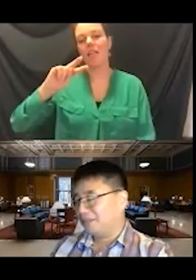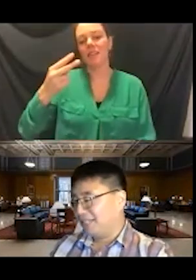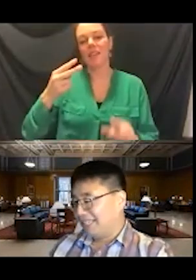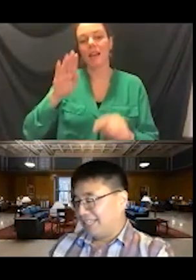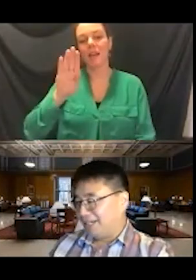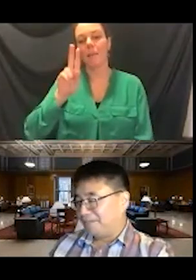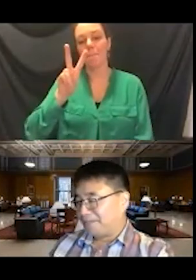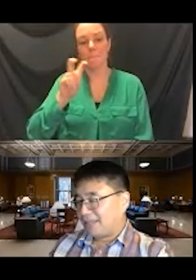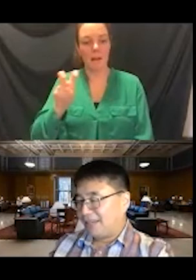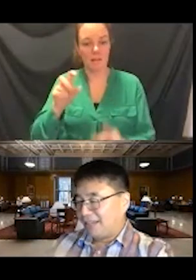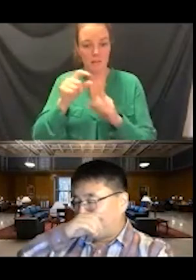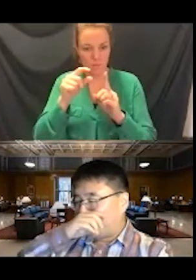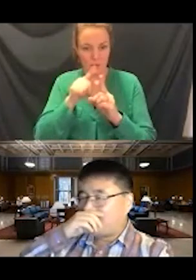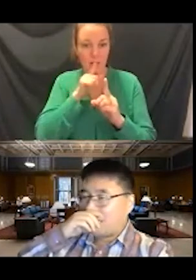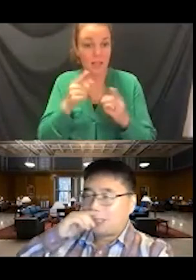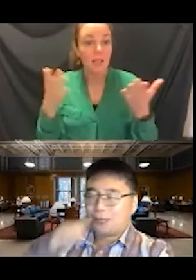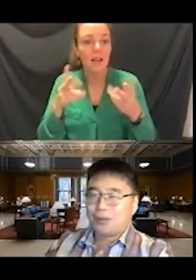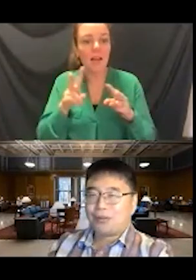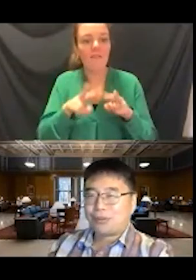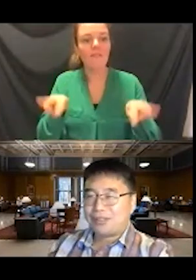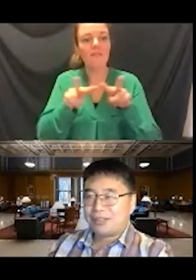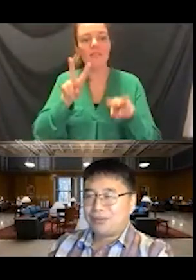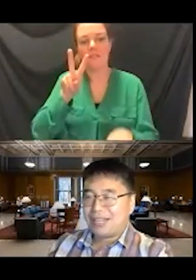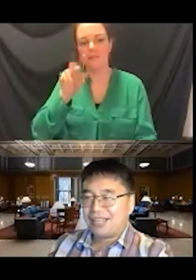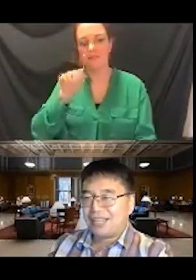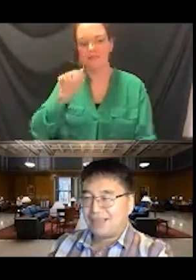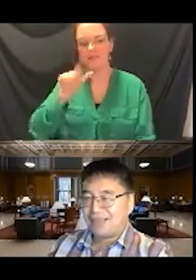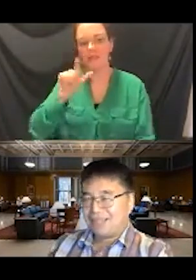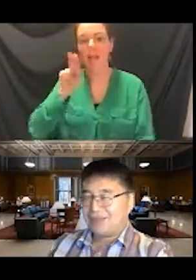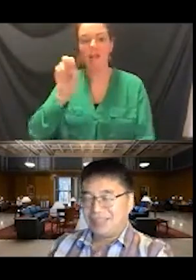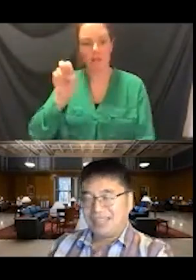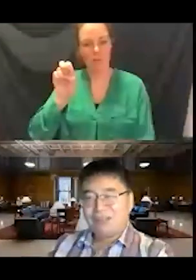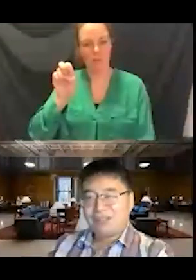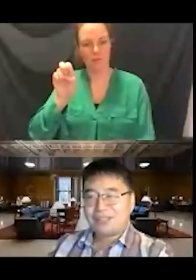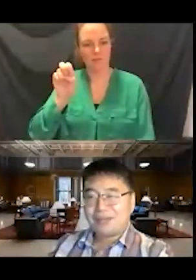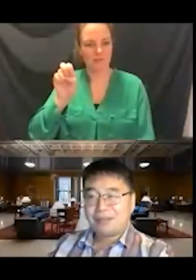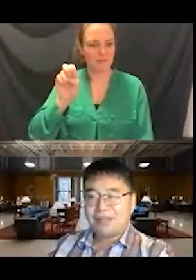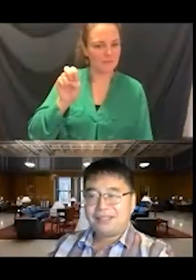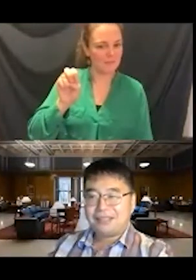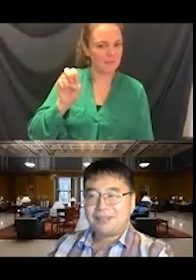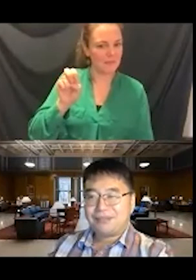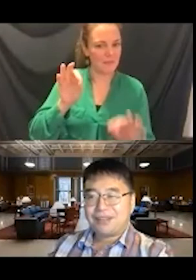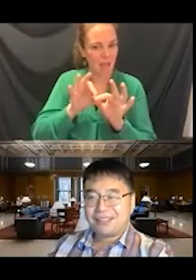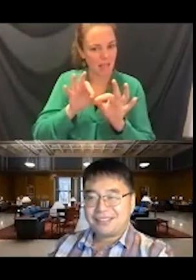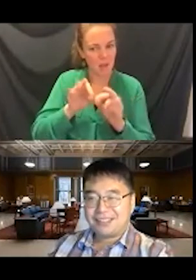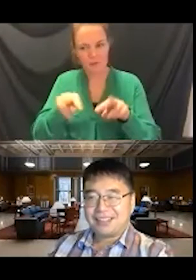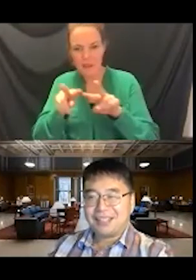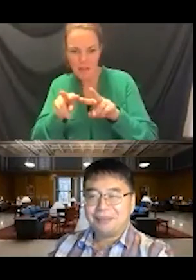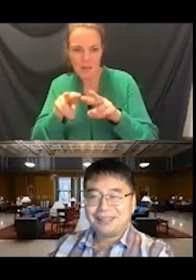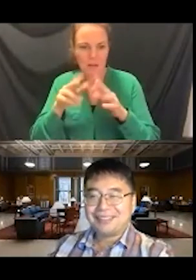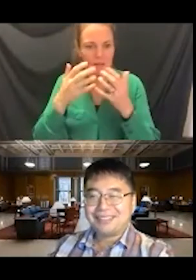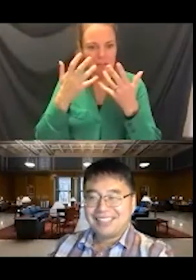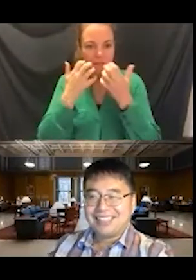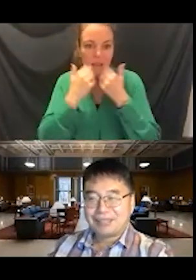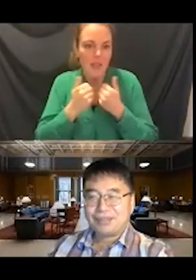So I think again, it's one of those words that we think we understand what it means, but if you start thinking